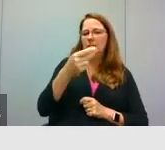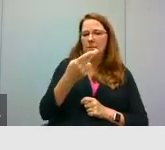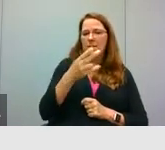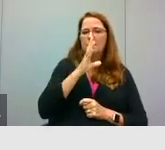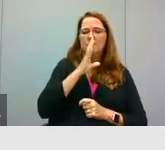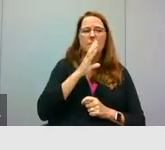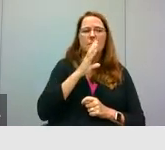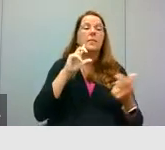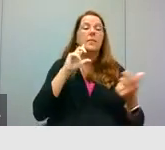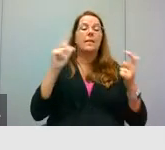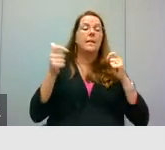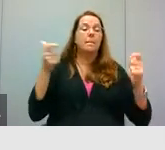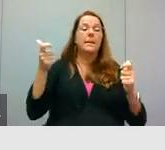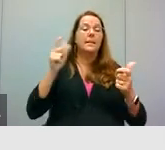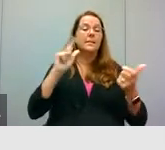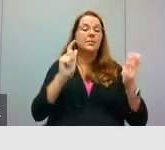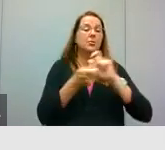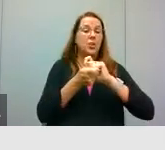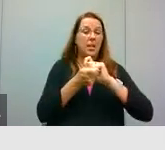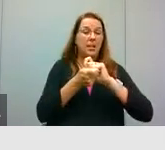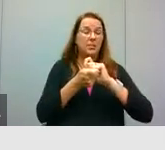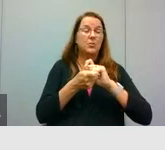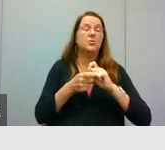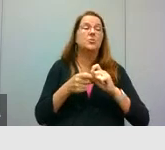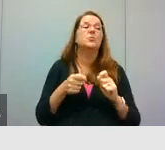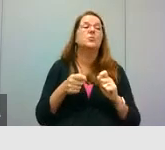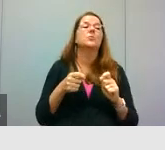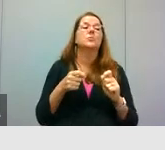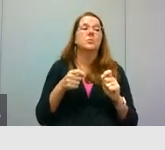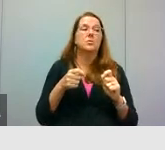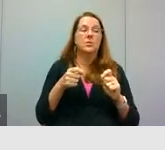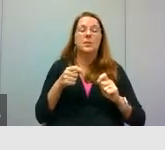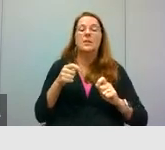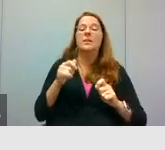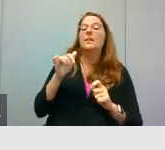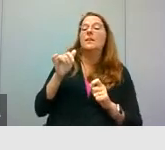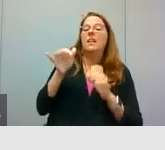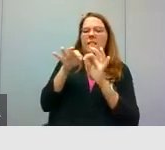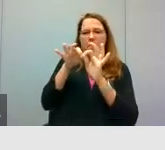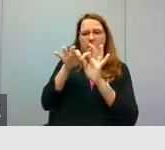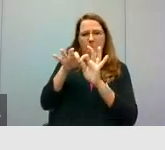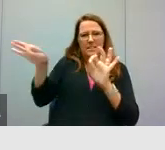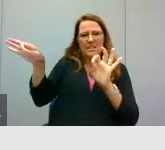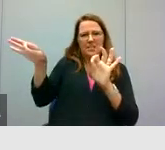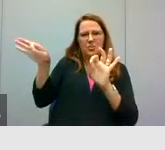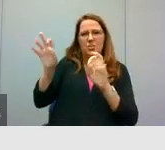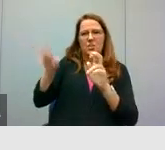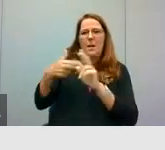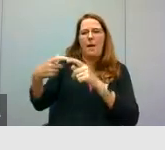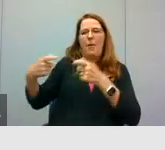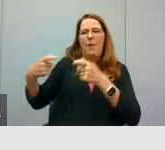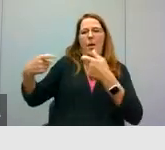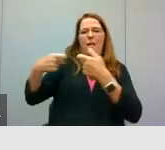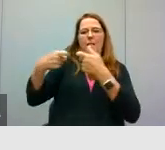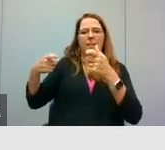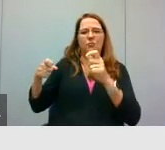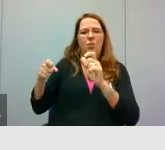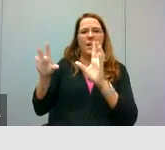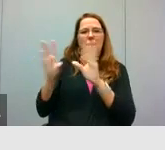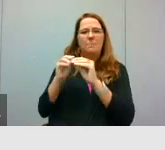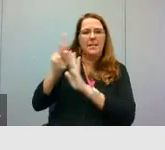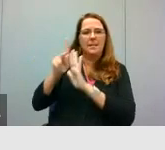The biggest change in the bylaws is just going to be that we're pulling out the electronic meeting policy, which